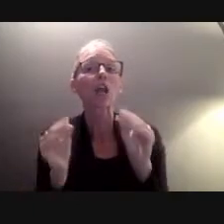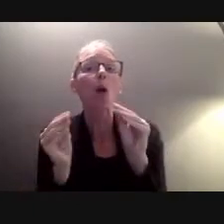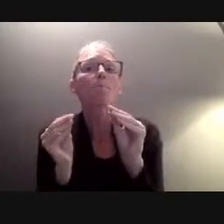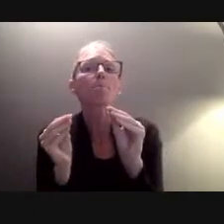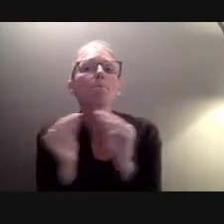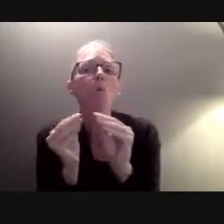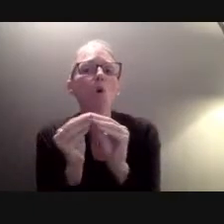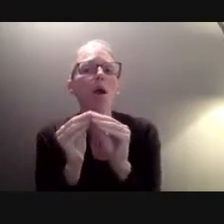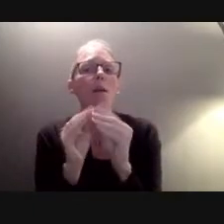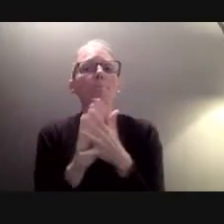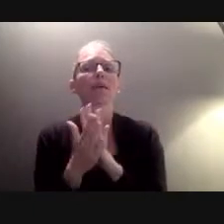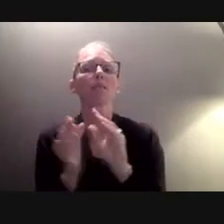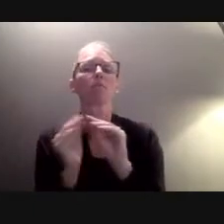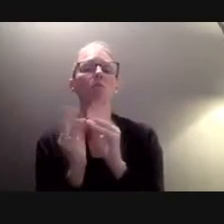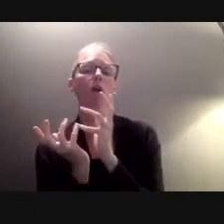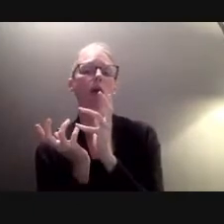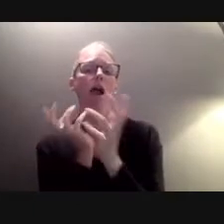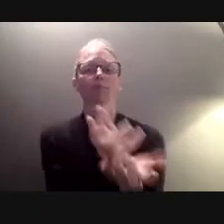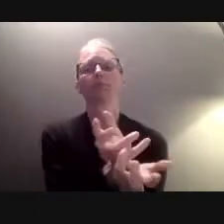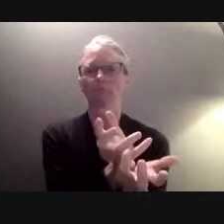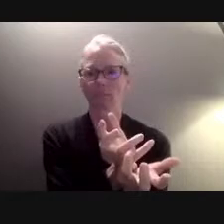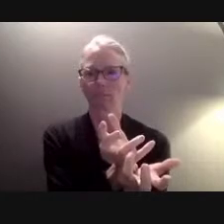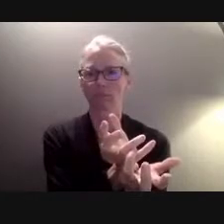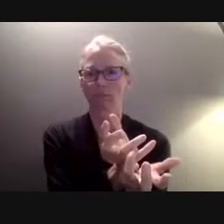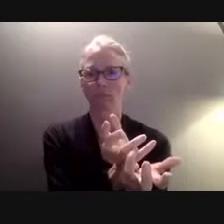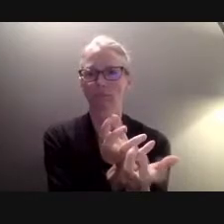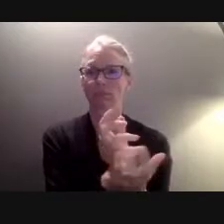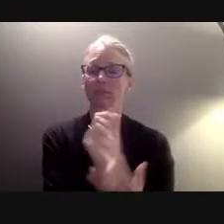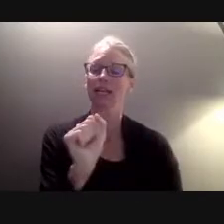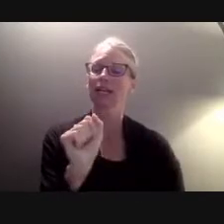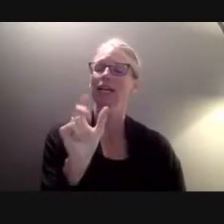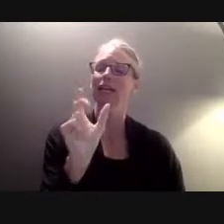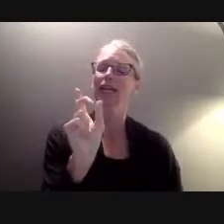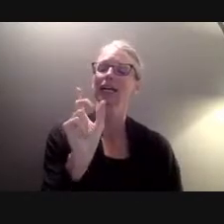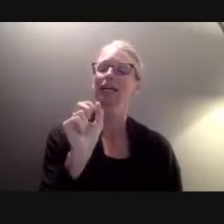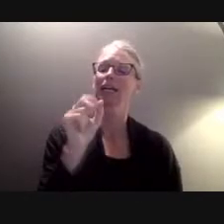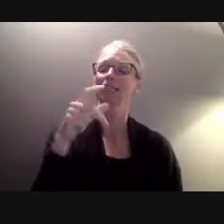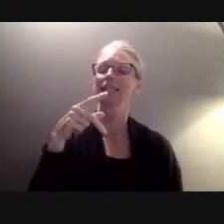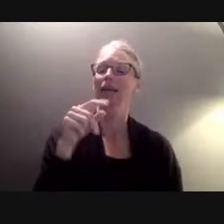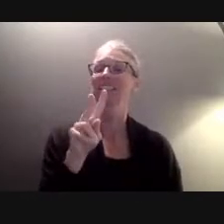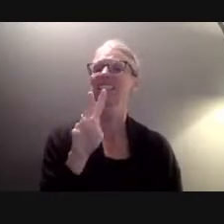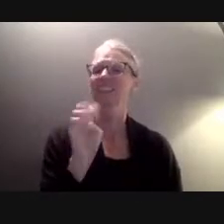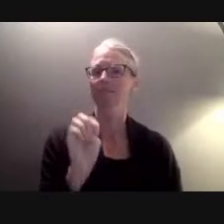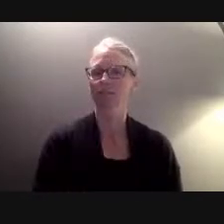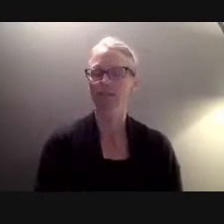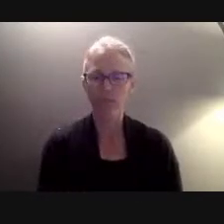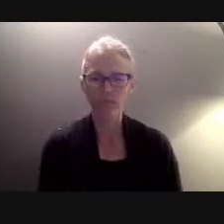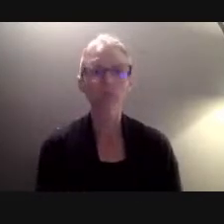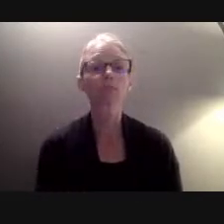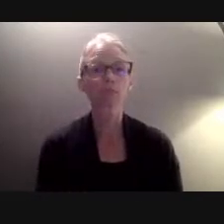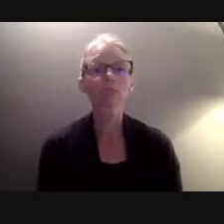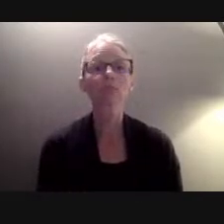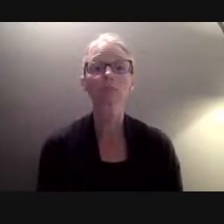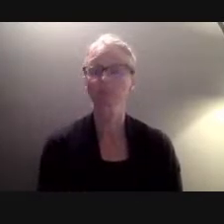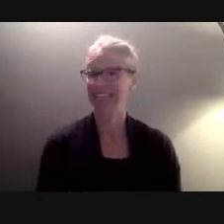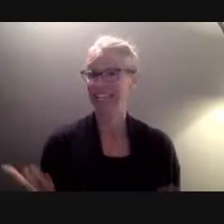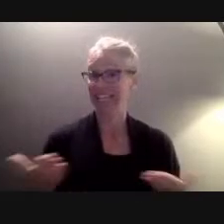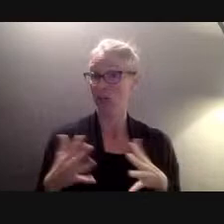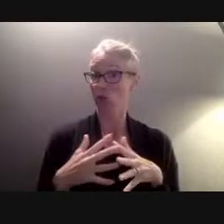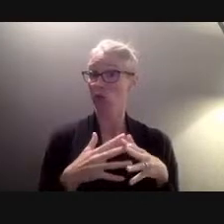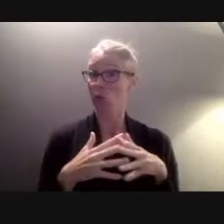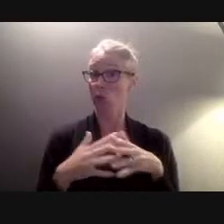adaptive. Because especially some of the statistics here in the US is that 1 in 3 people have a